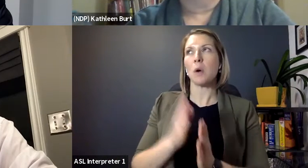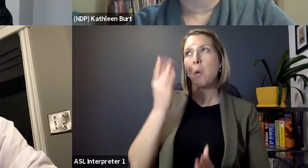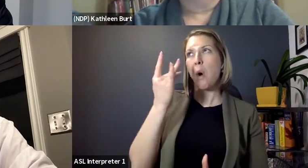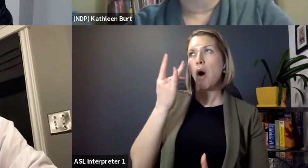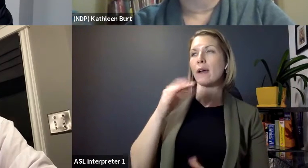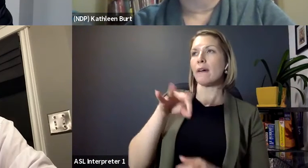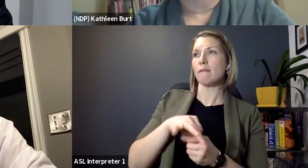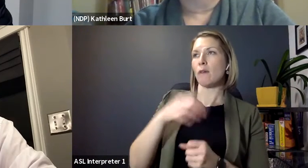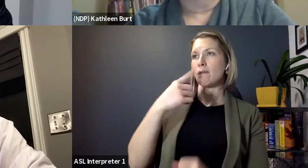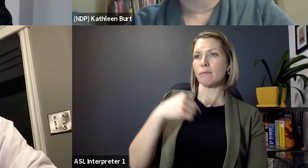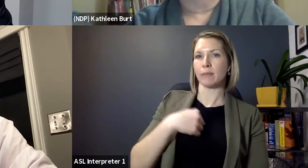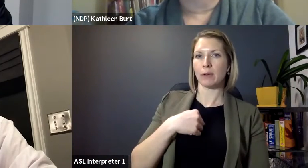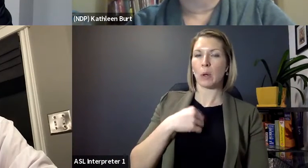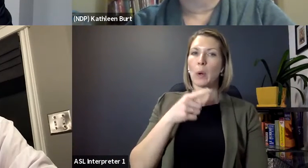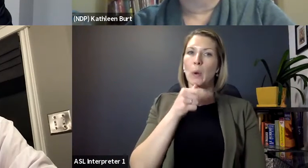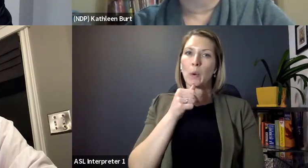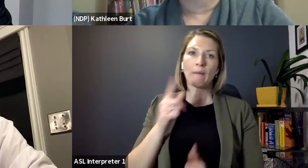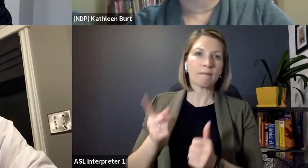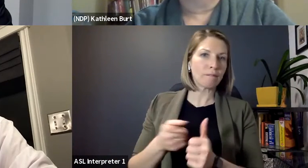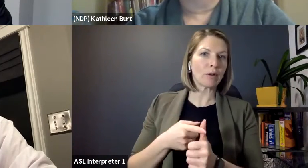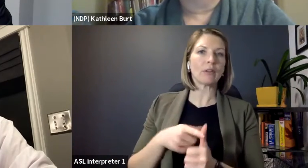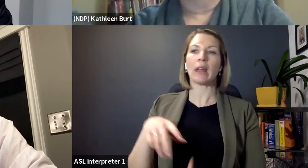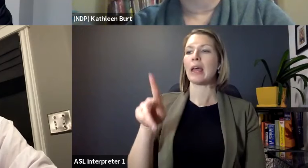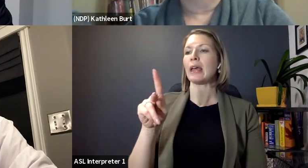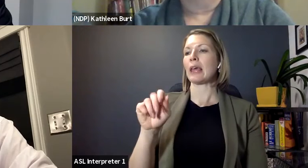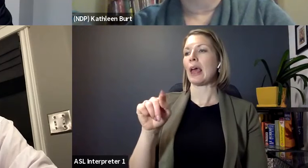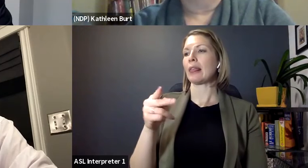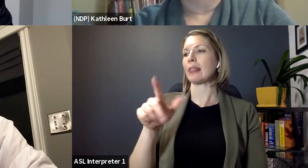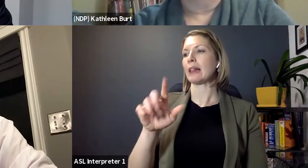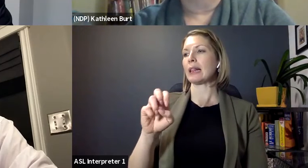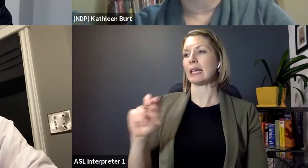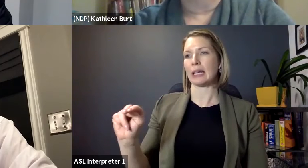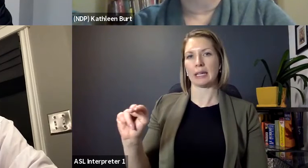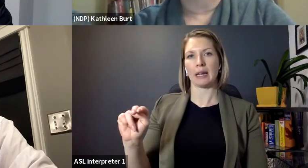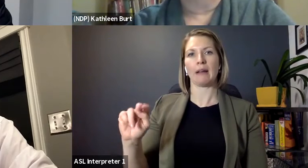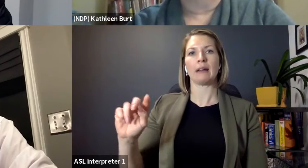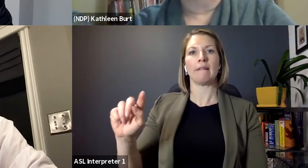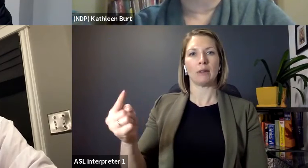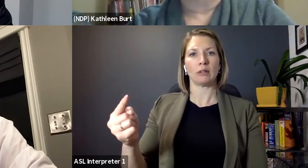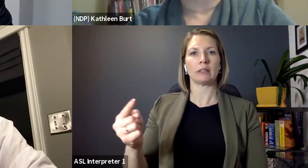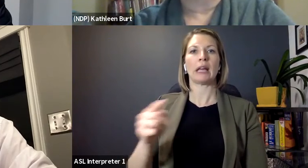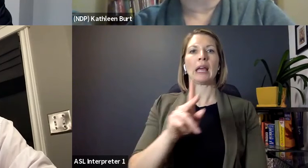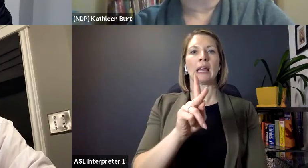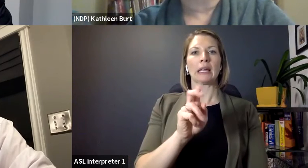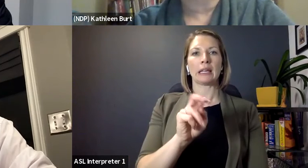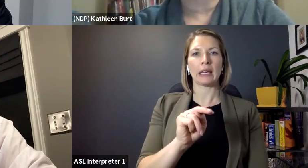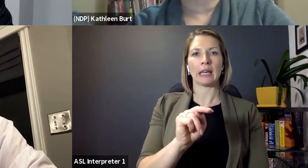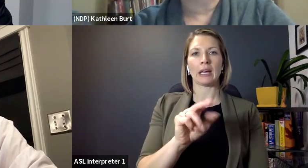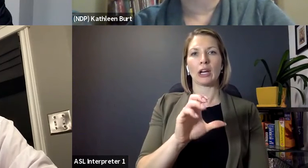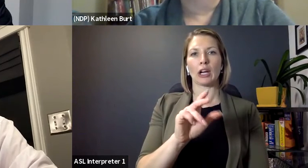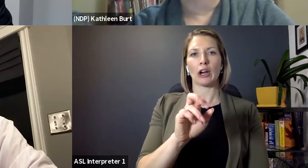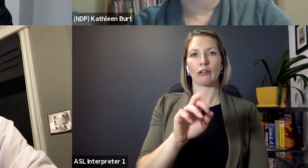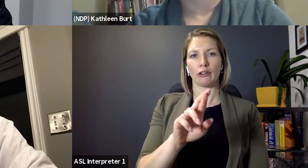previously, it was determined that Kathleen Burke would speak first and Ken Carter would speak second.